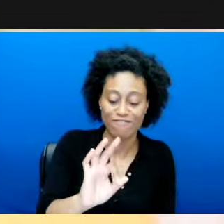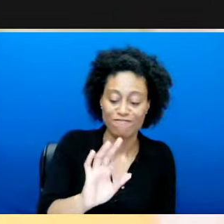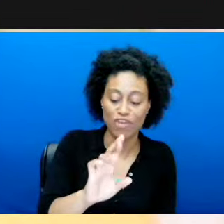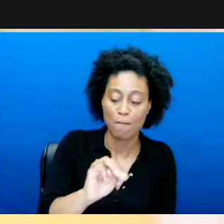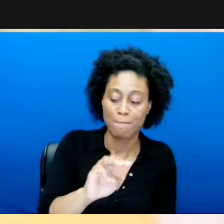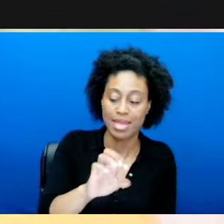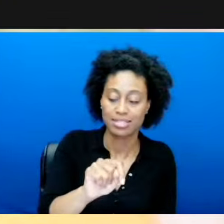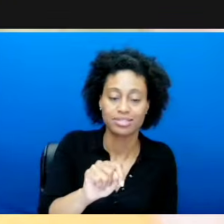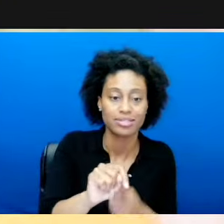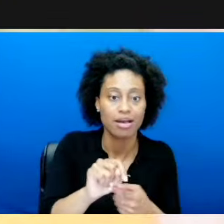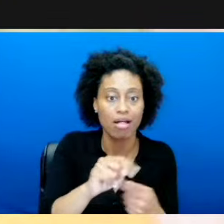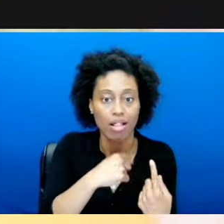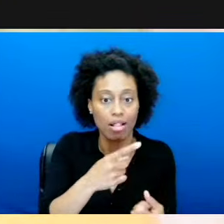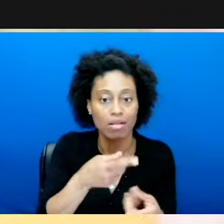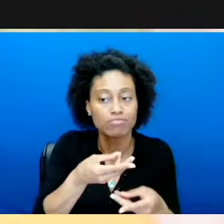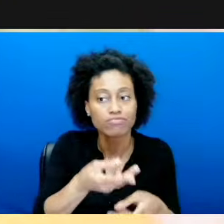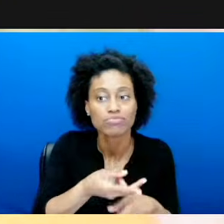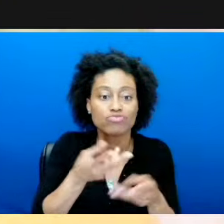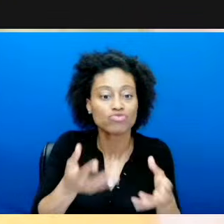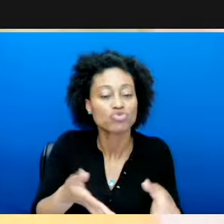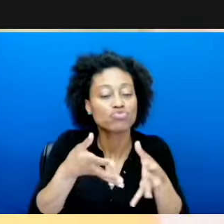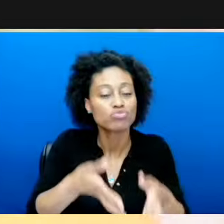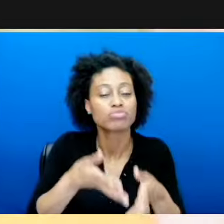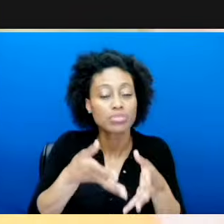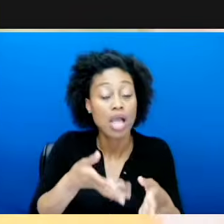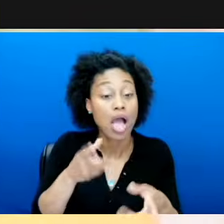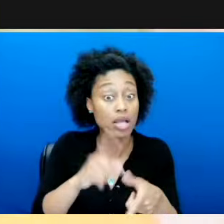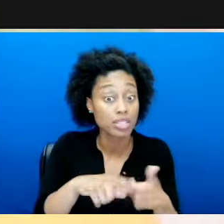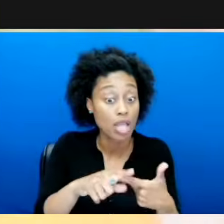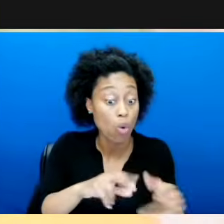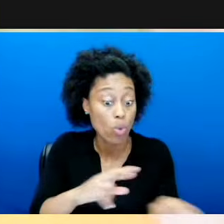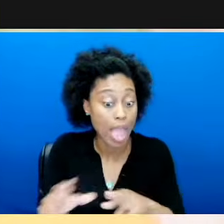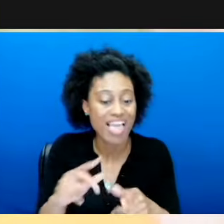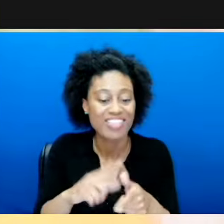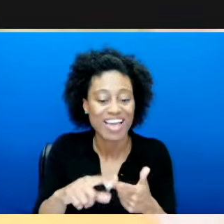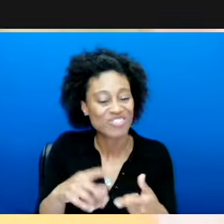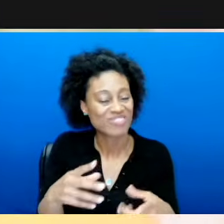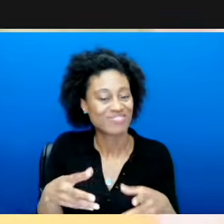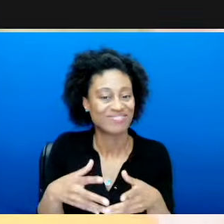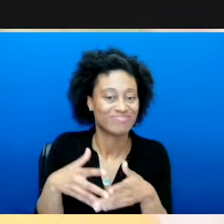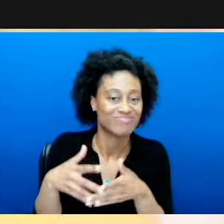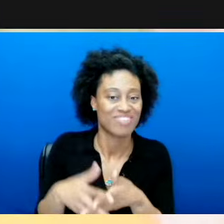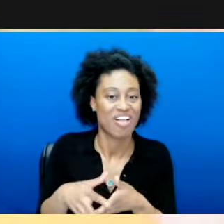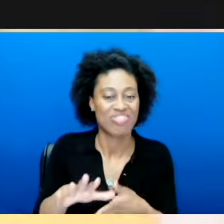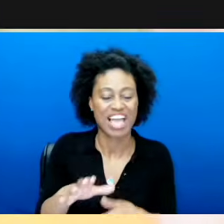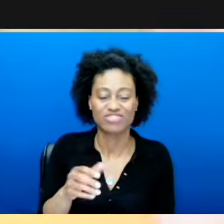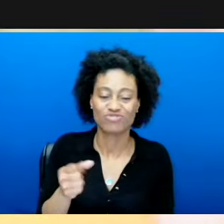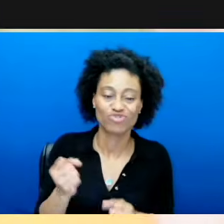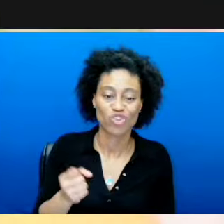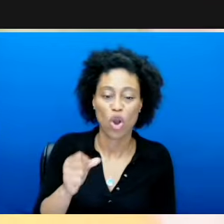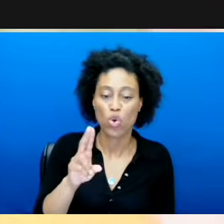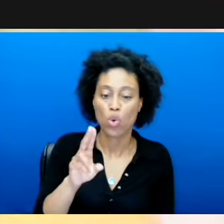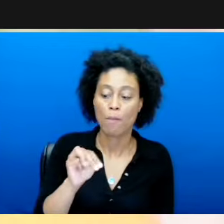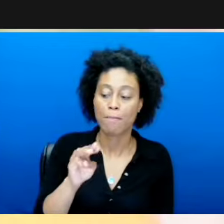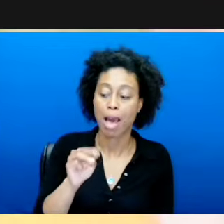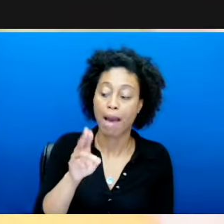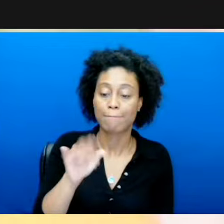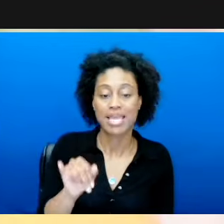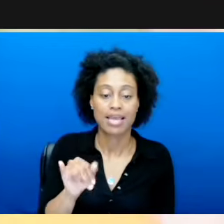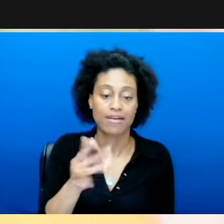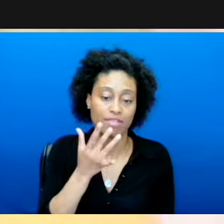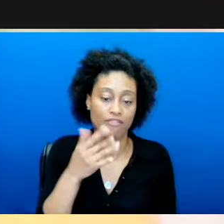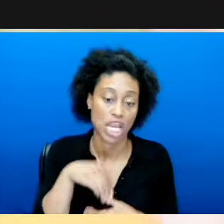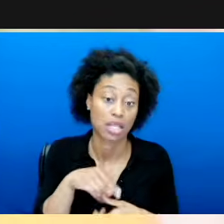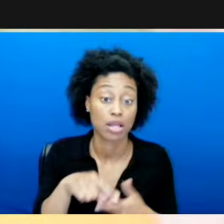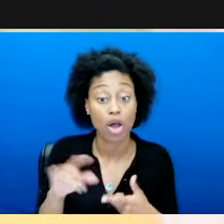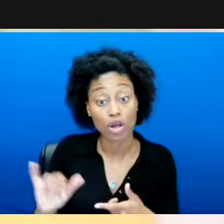has that umami, cheesy flavor to it. So that's a great addition. And then your beans too, you also blending